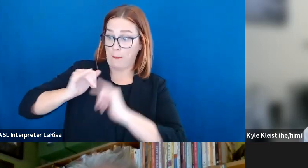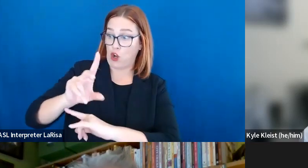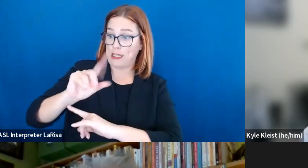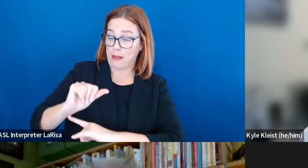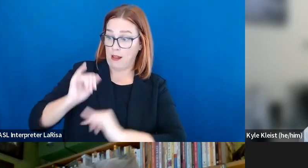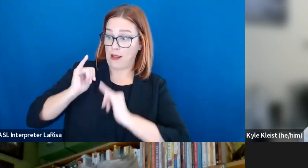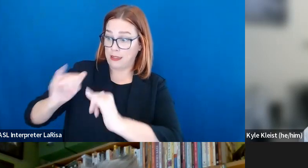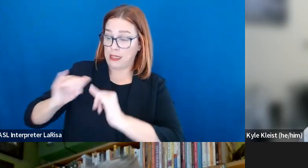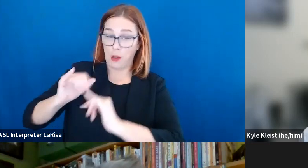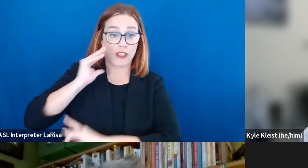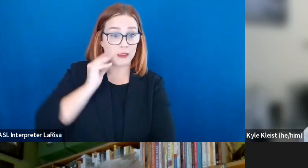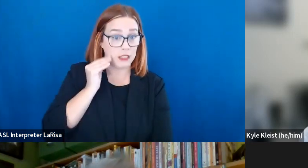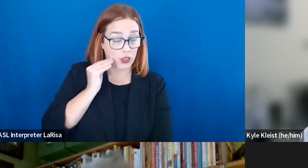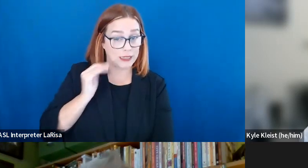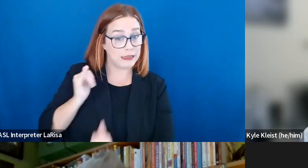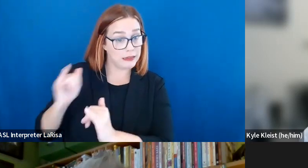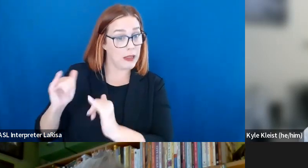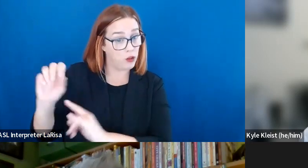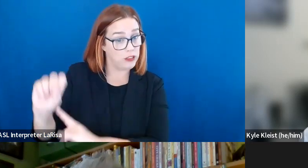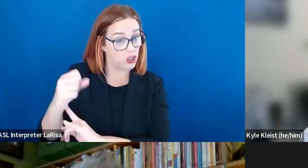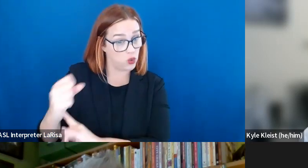or is it around something different?